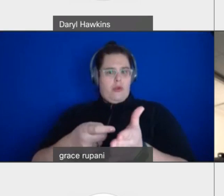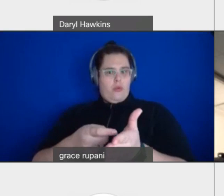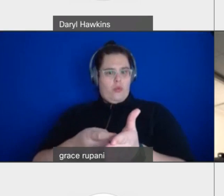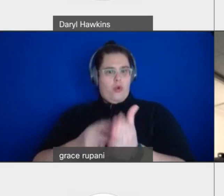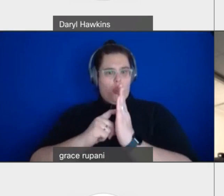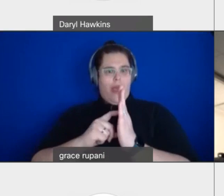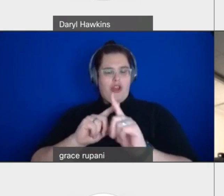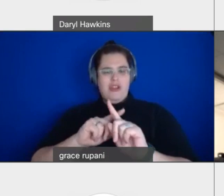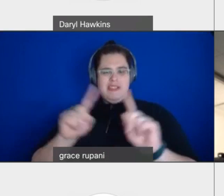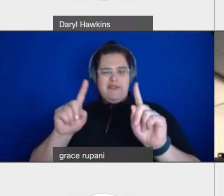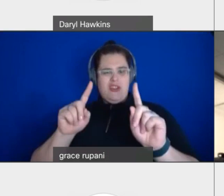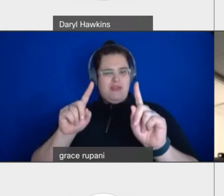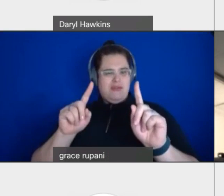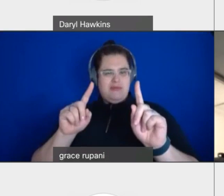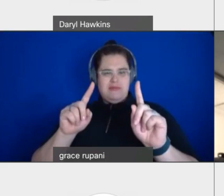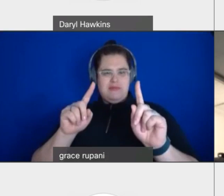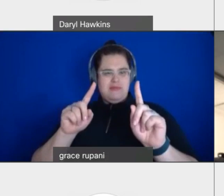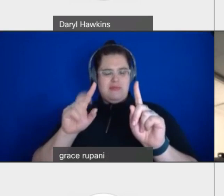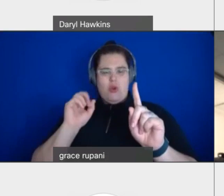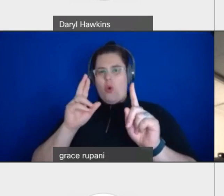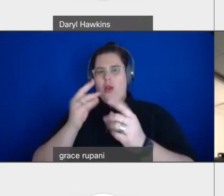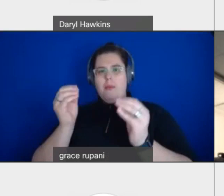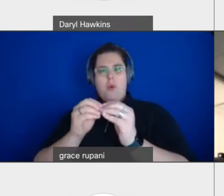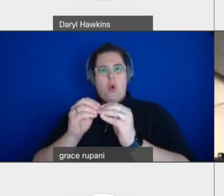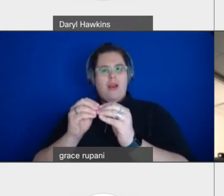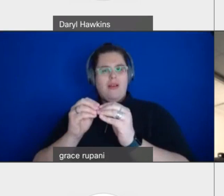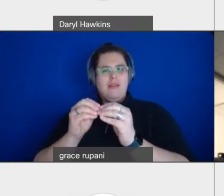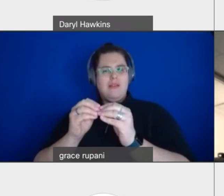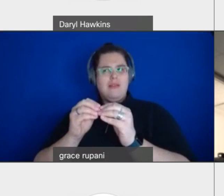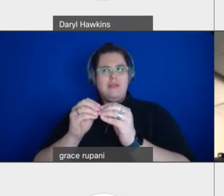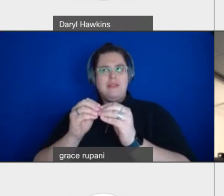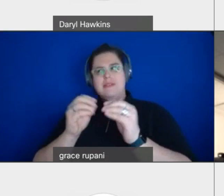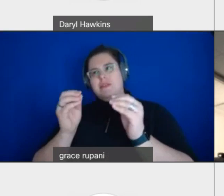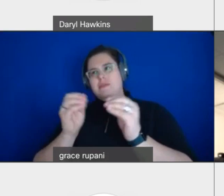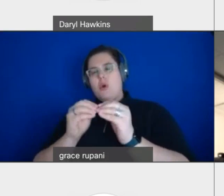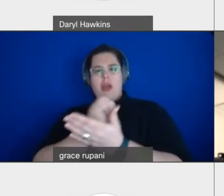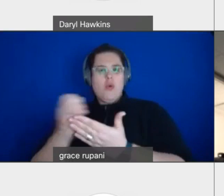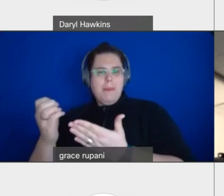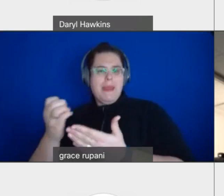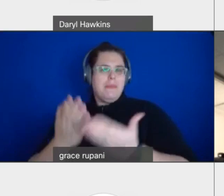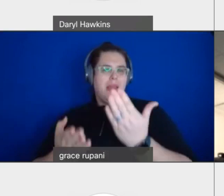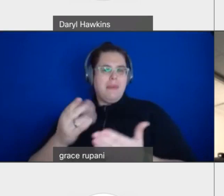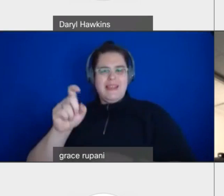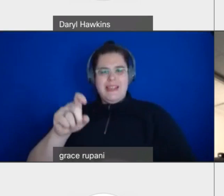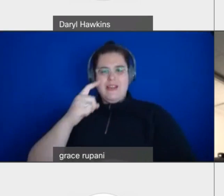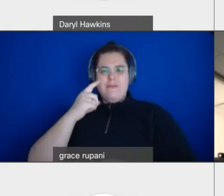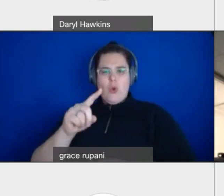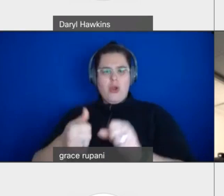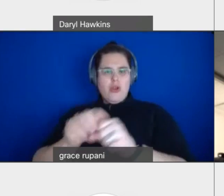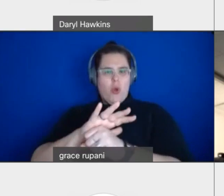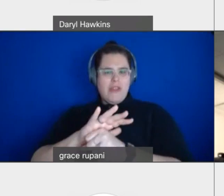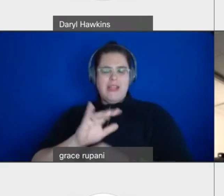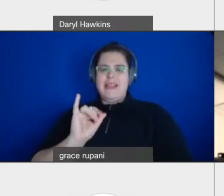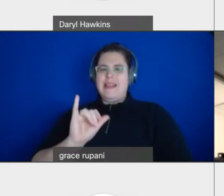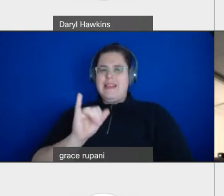different or a more considerate fashion based on the COVID diagnosis. That's very interesting. I'd like